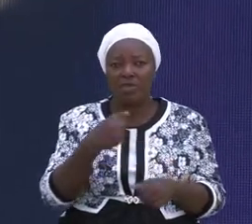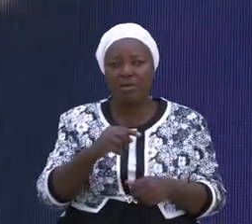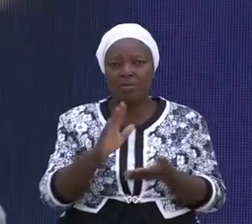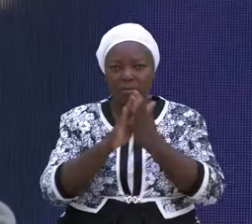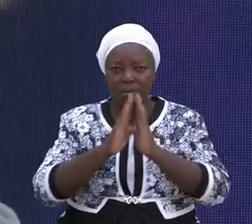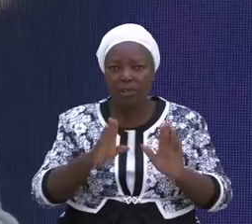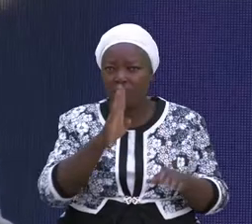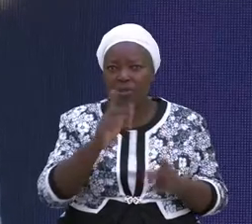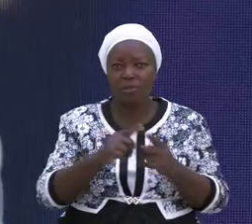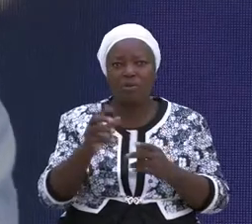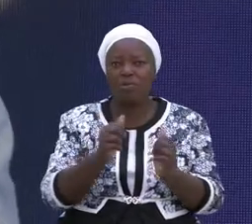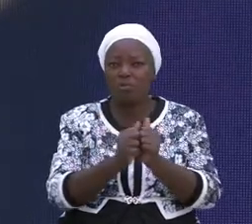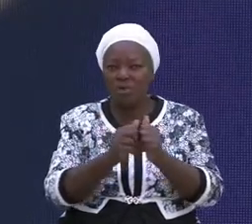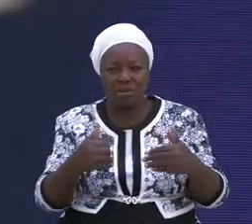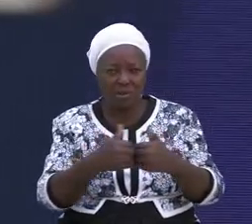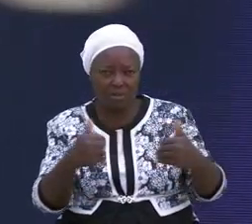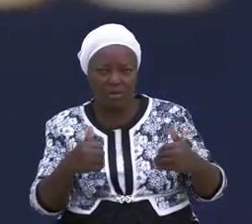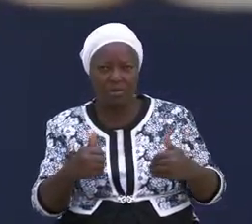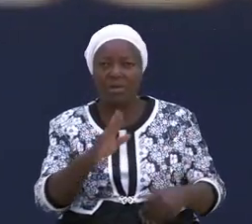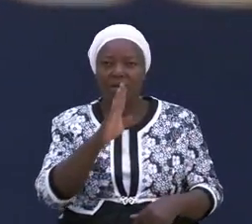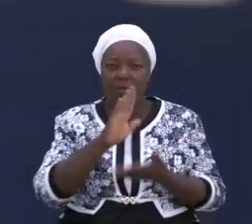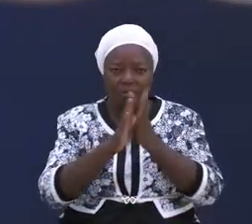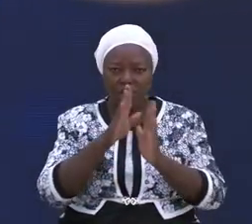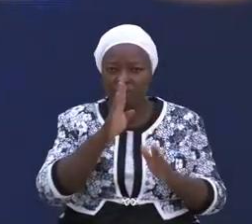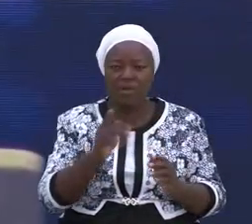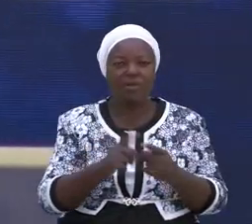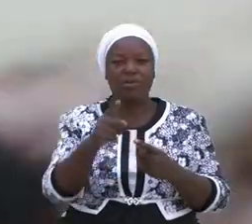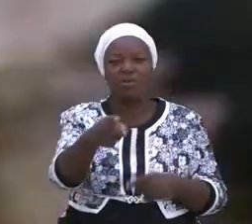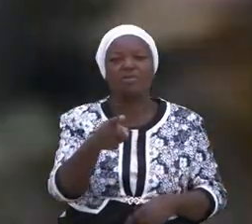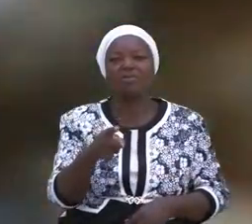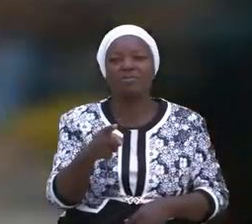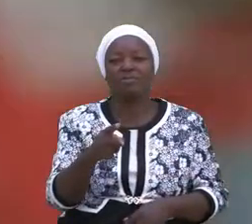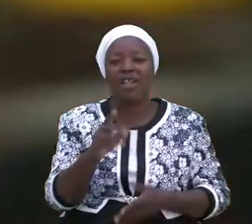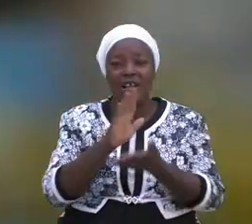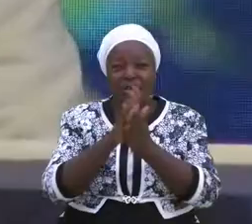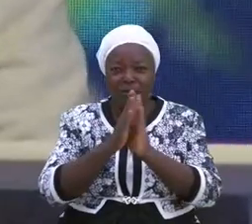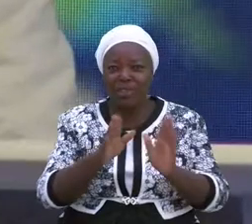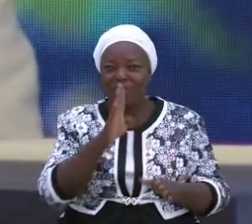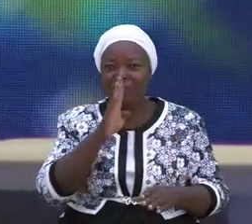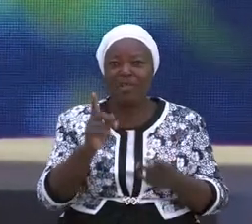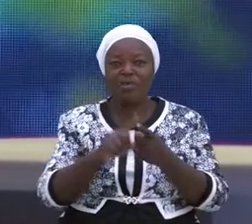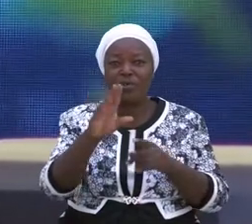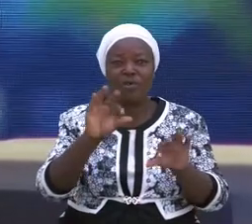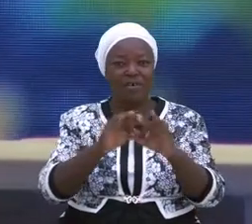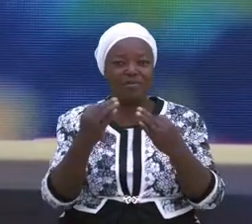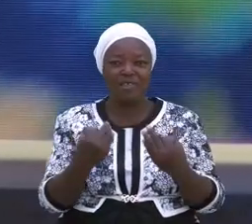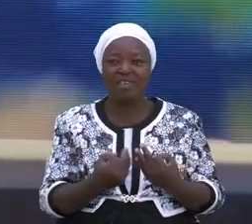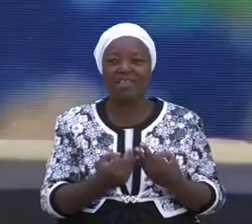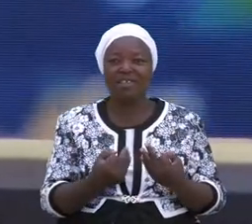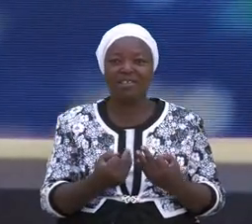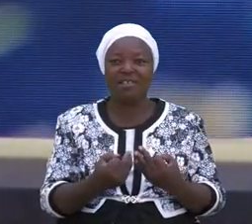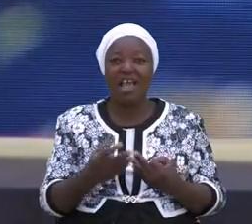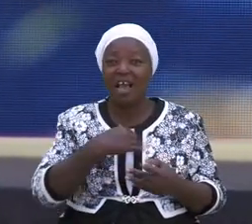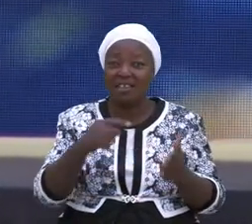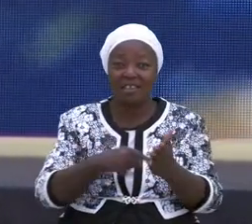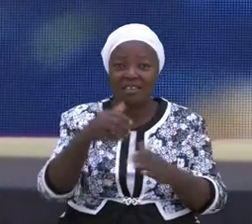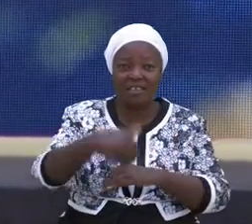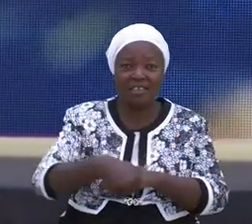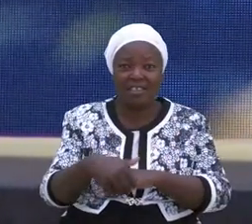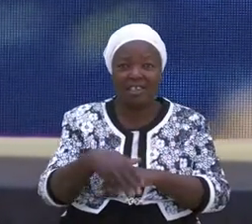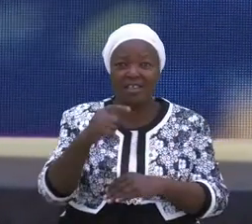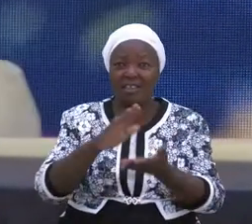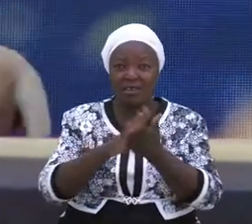discrimination, peace be unto you. Peace be unto your family. And tonight, the